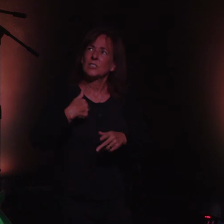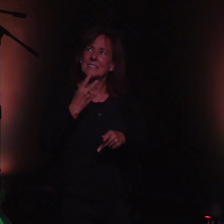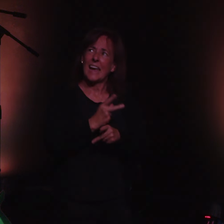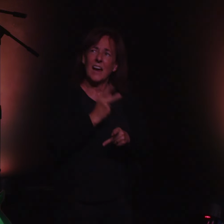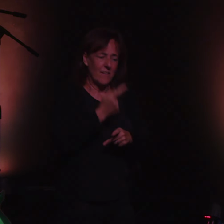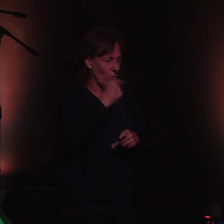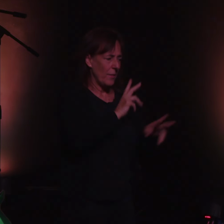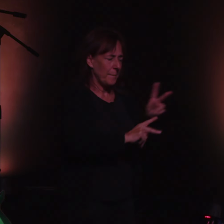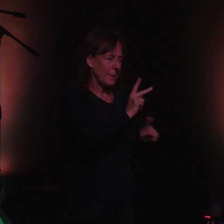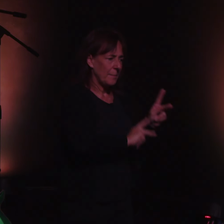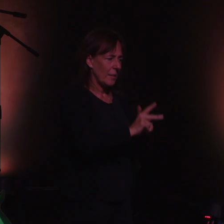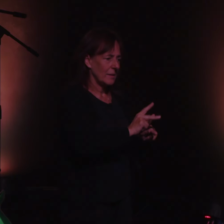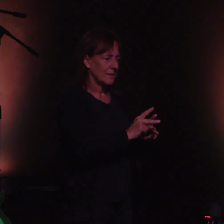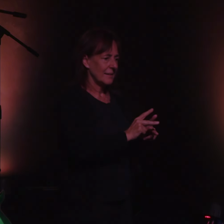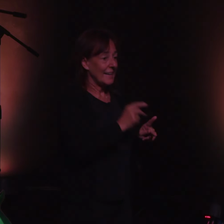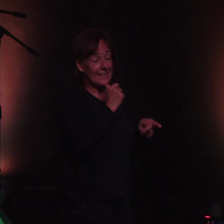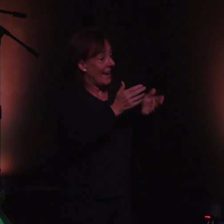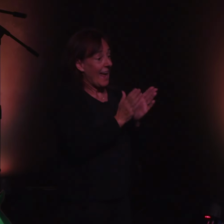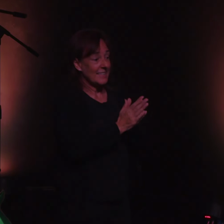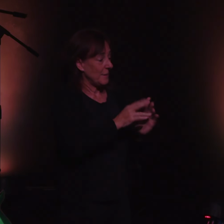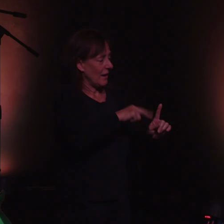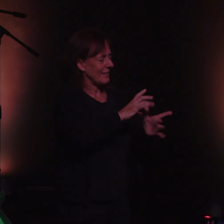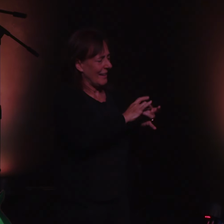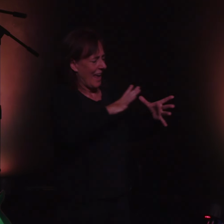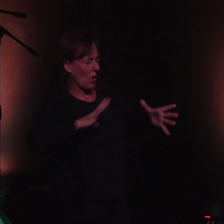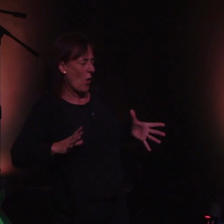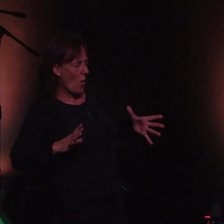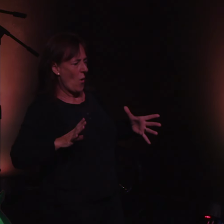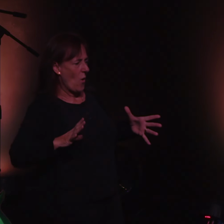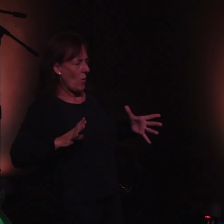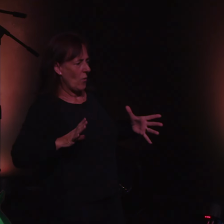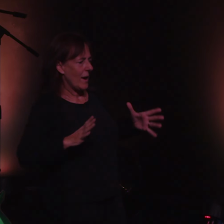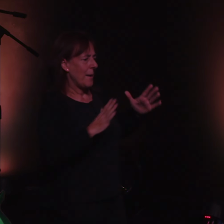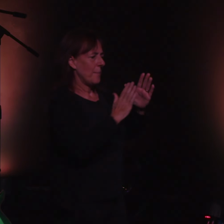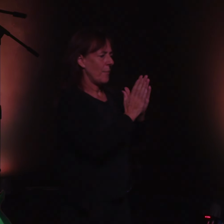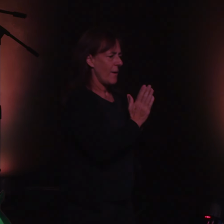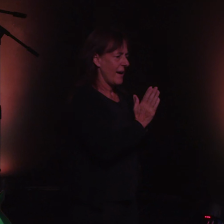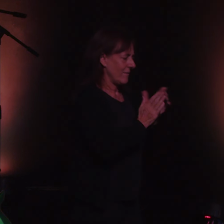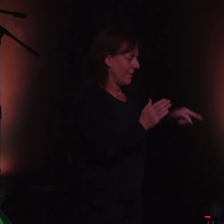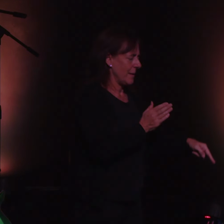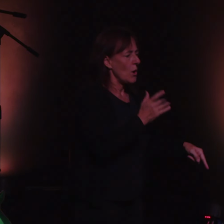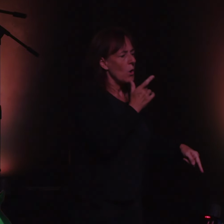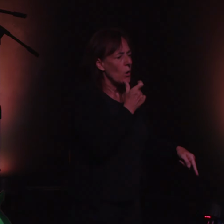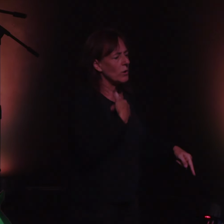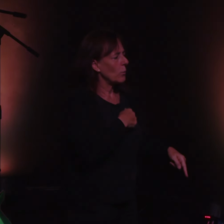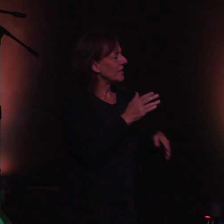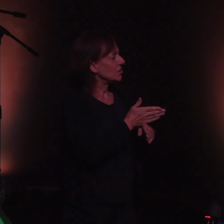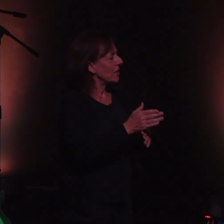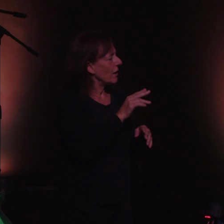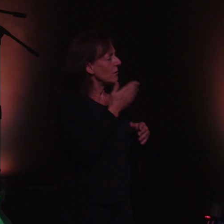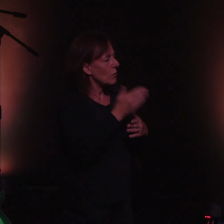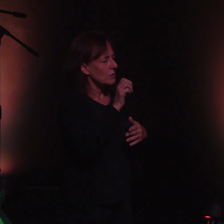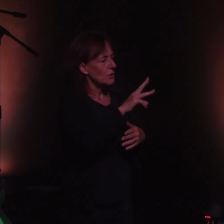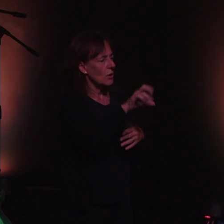people. Goodness, can we just let go of this? Who do we share the good news of